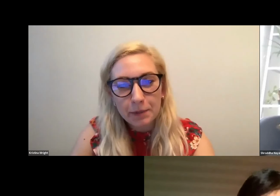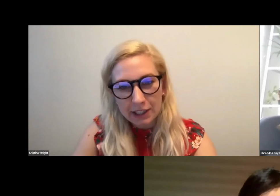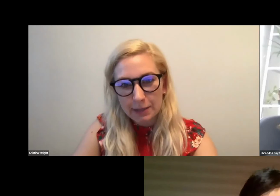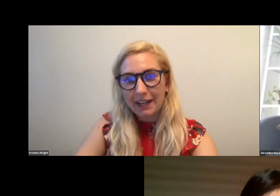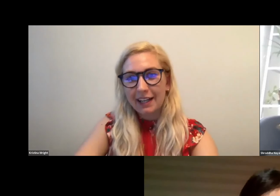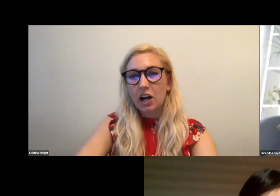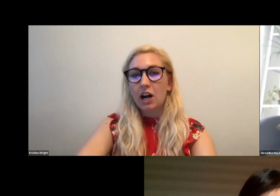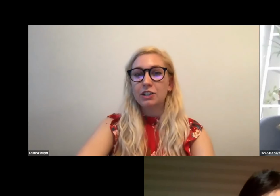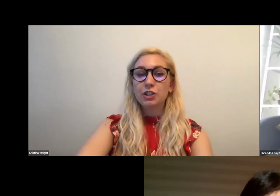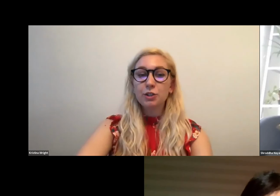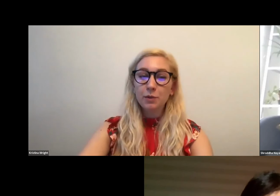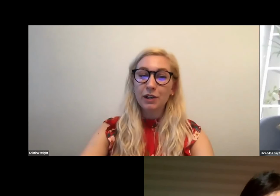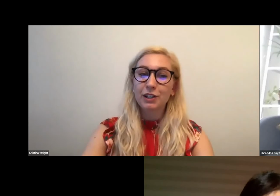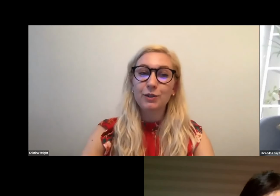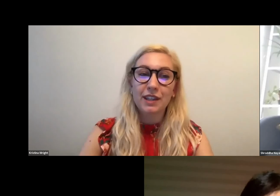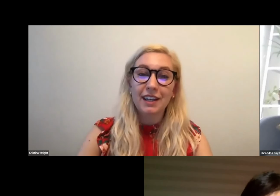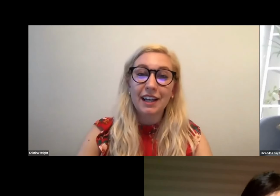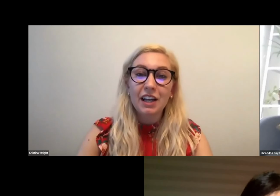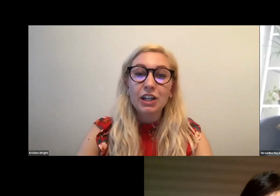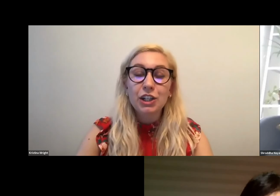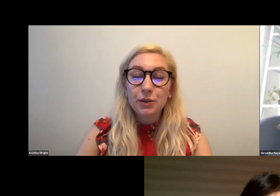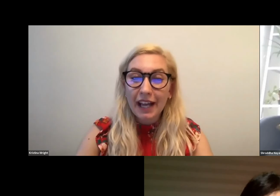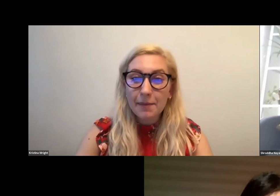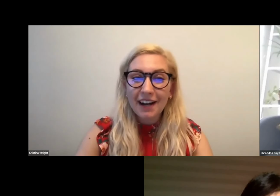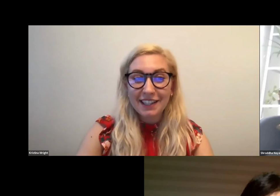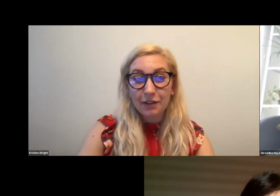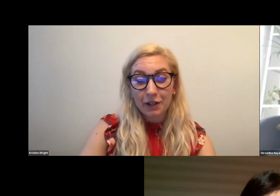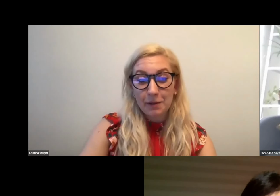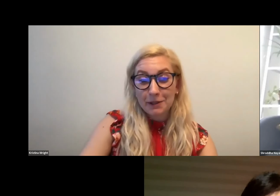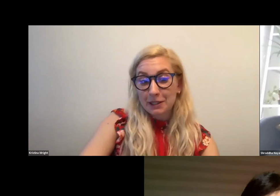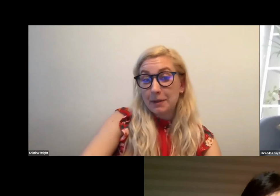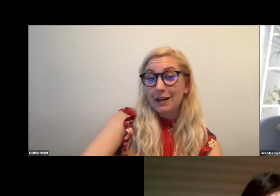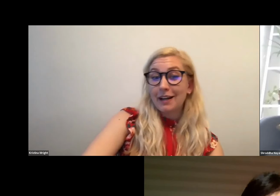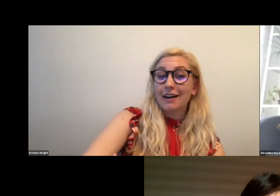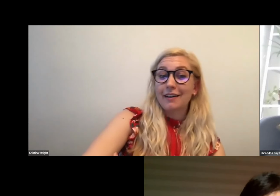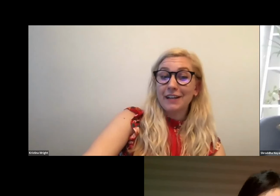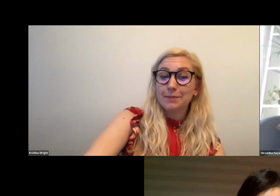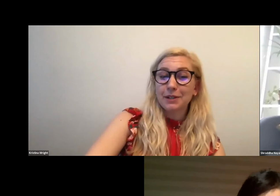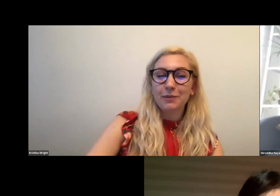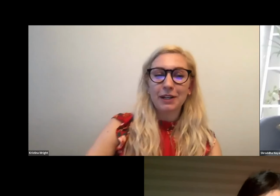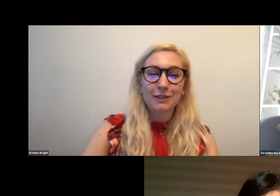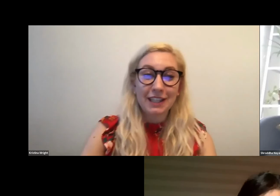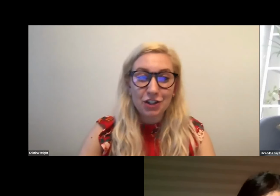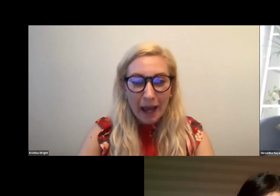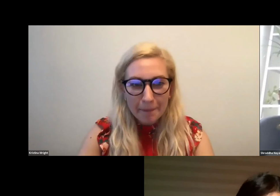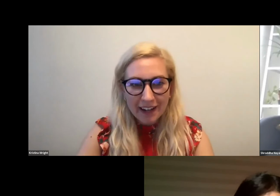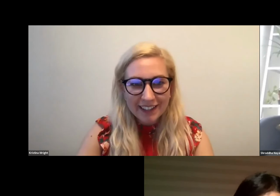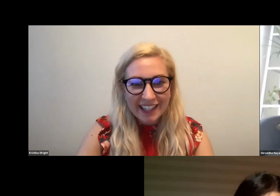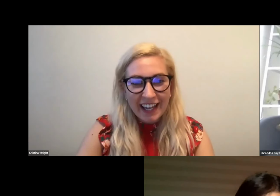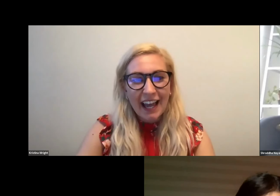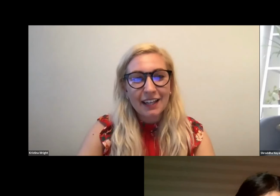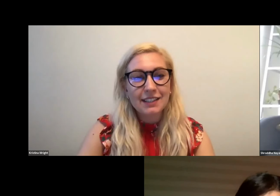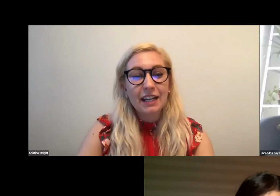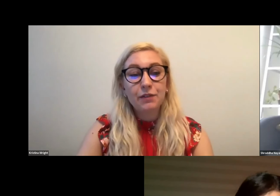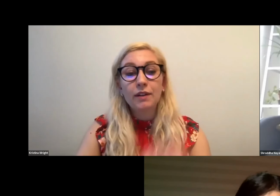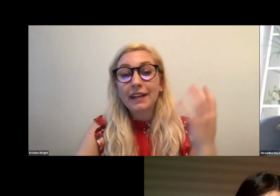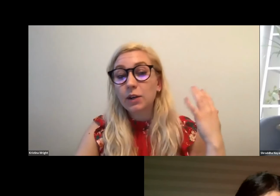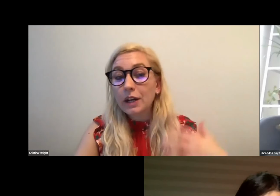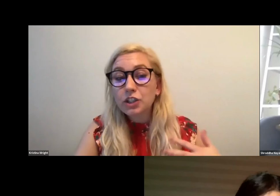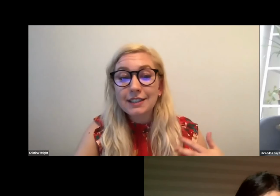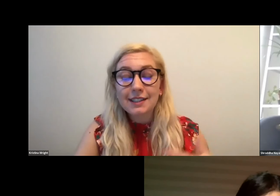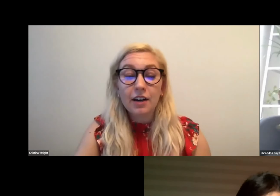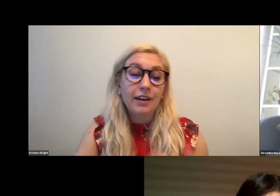to be participating on Zoom, you want to use the Q&A box. And if you're going to be participating on Facebook, you want to use the chat box. And if